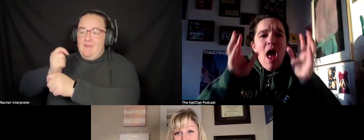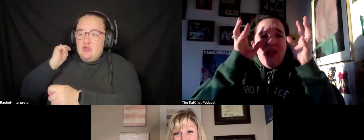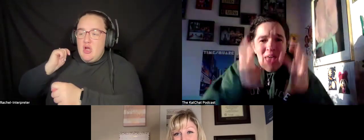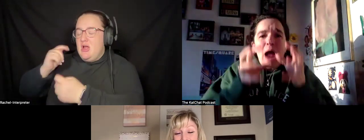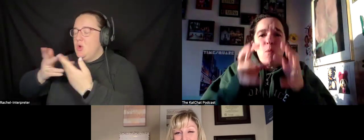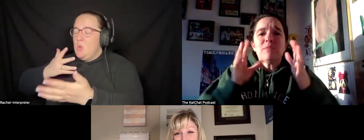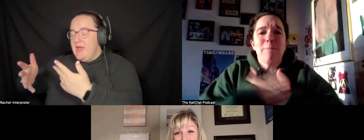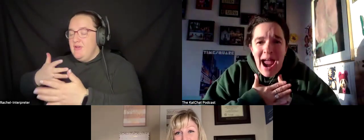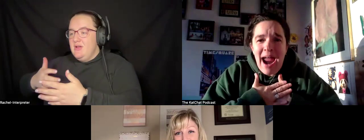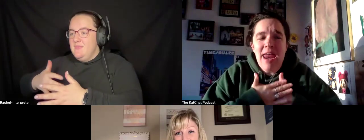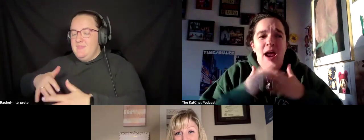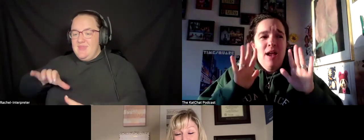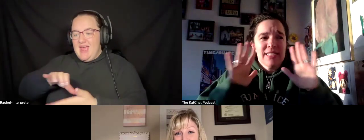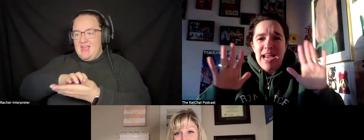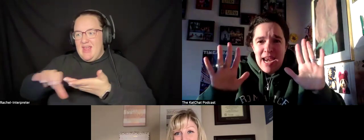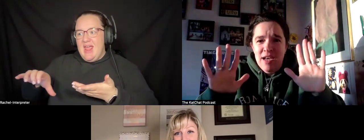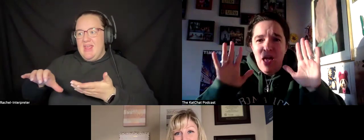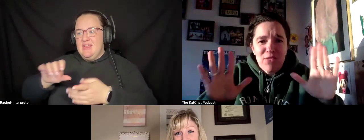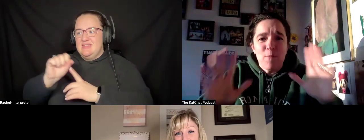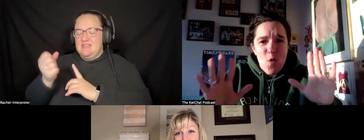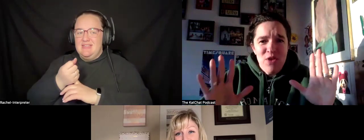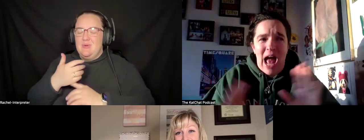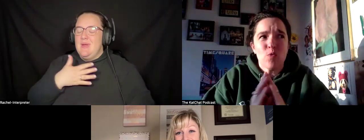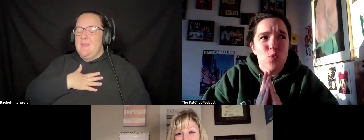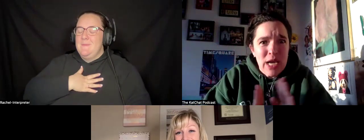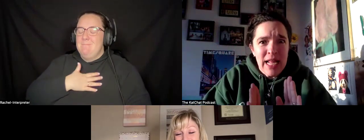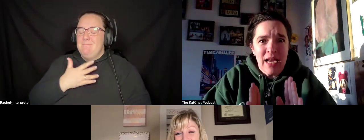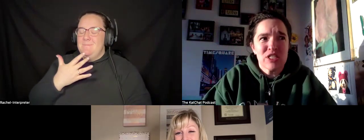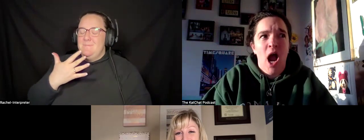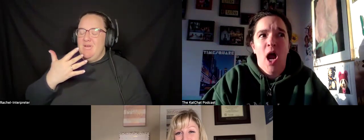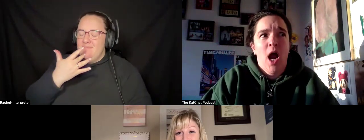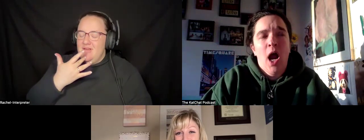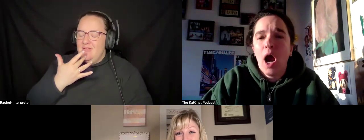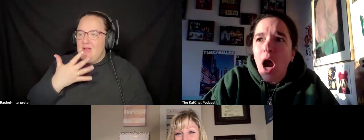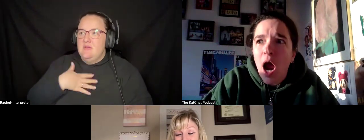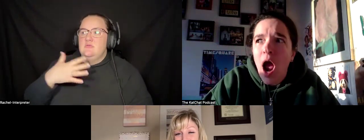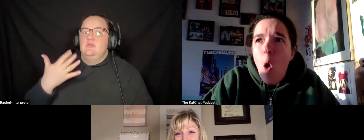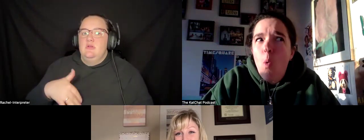whatever, that was my scene of the movie that I really should have,